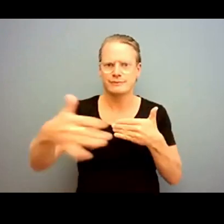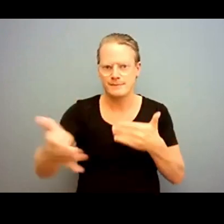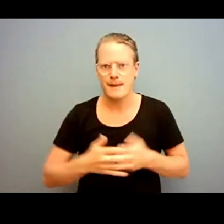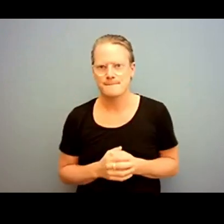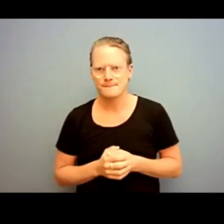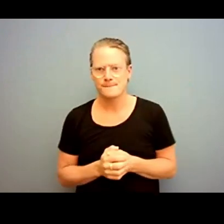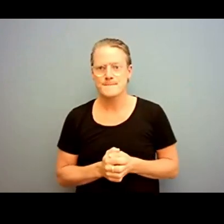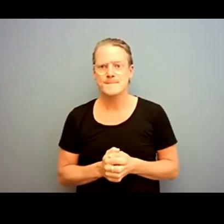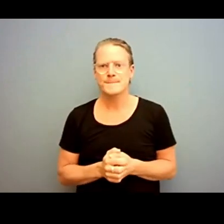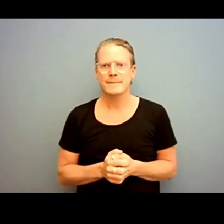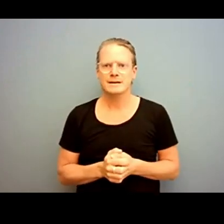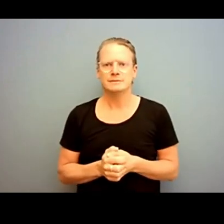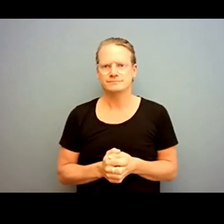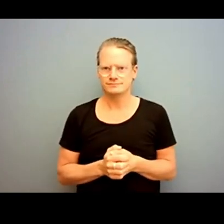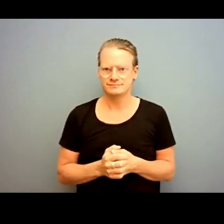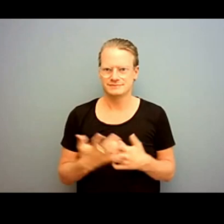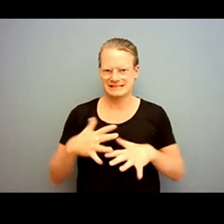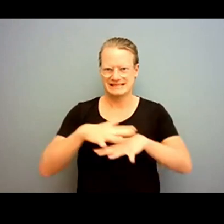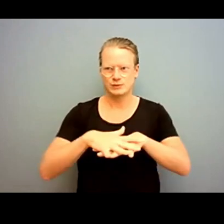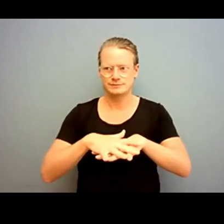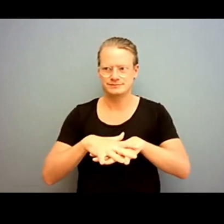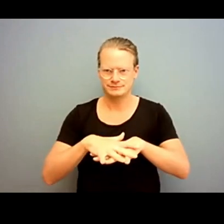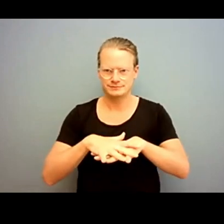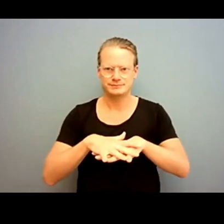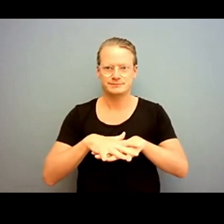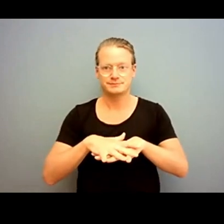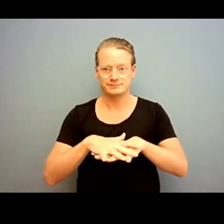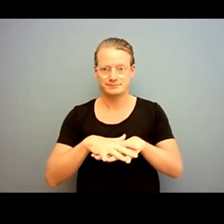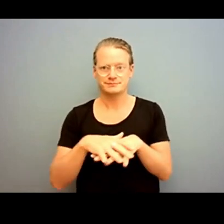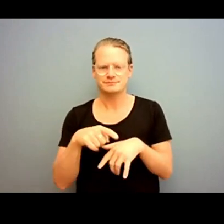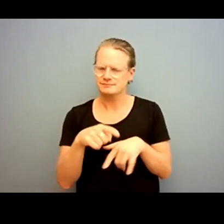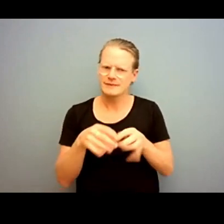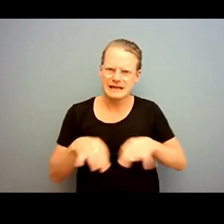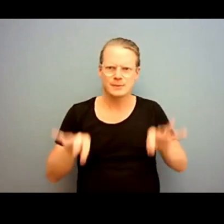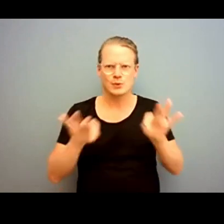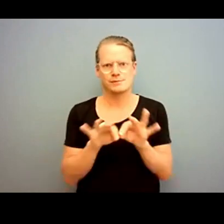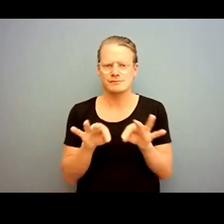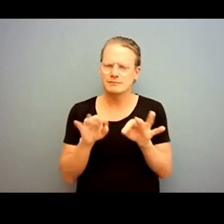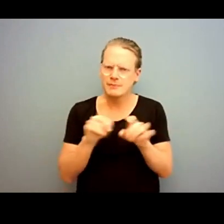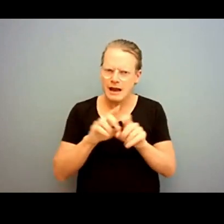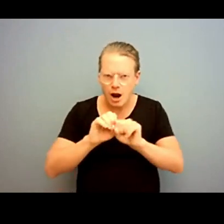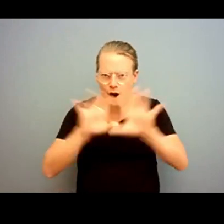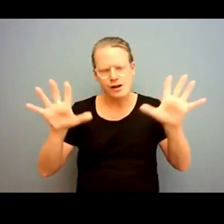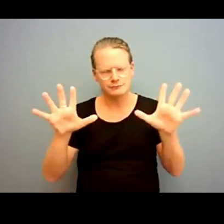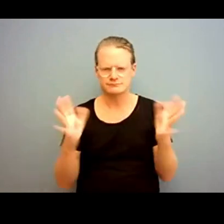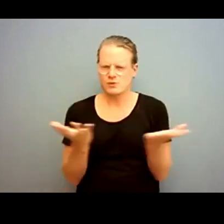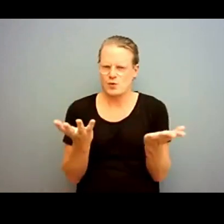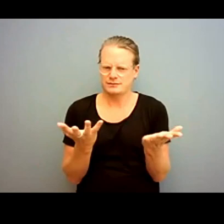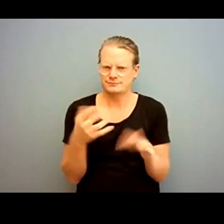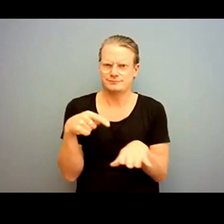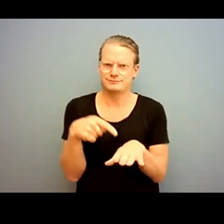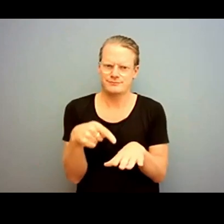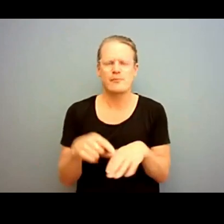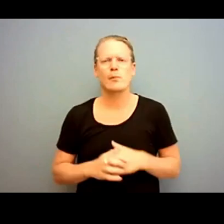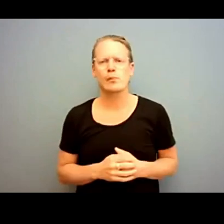here is very important. It's probably true to say that intersectionality or the move towards